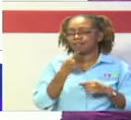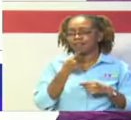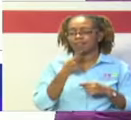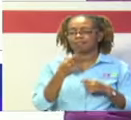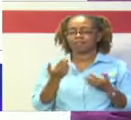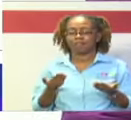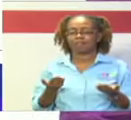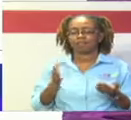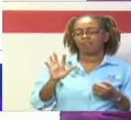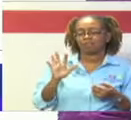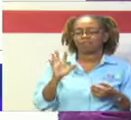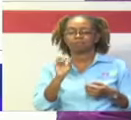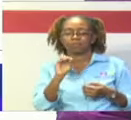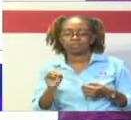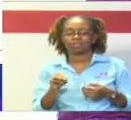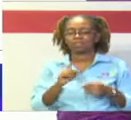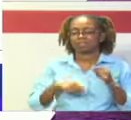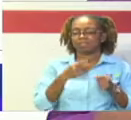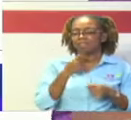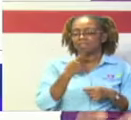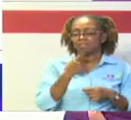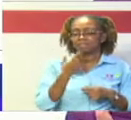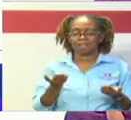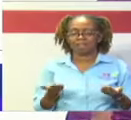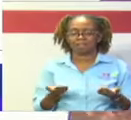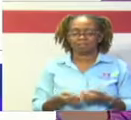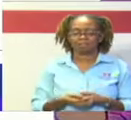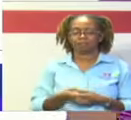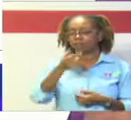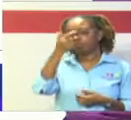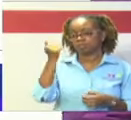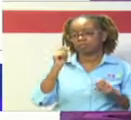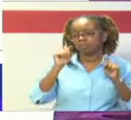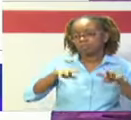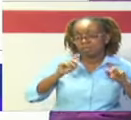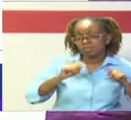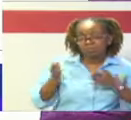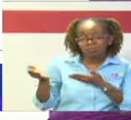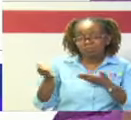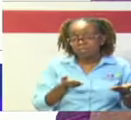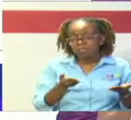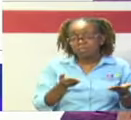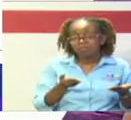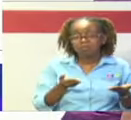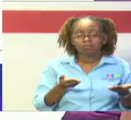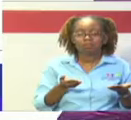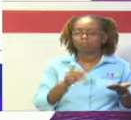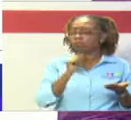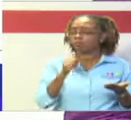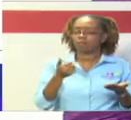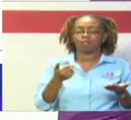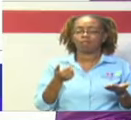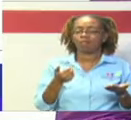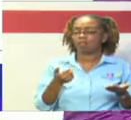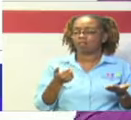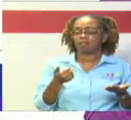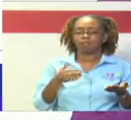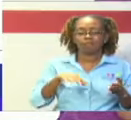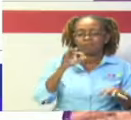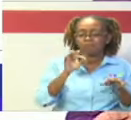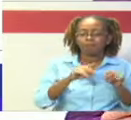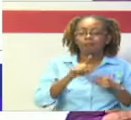cases, because the sample that we get is not necessarily random. When you have someone coming in on a flight and they test positive, you want to